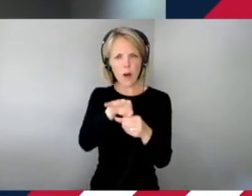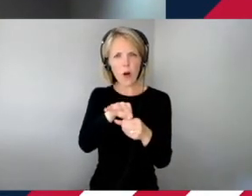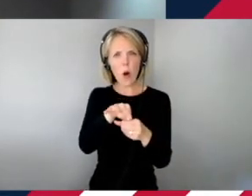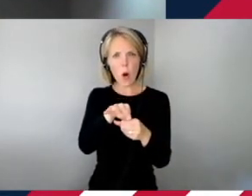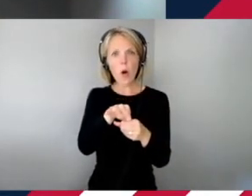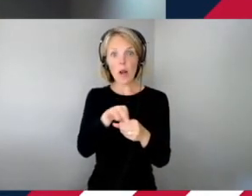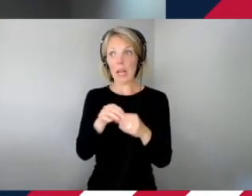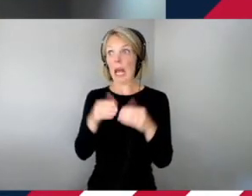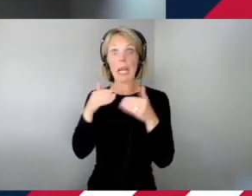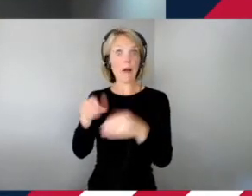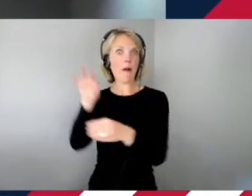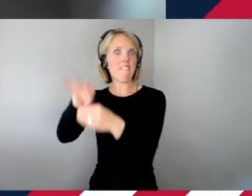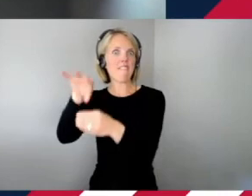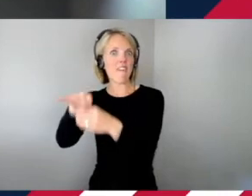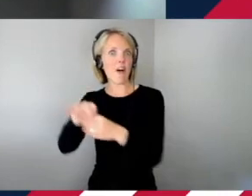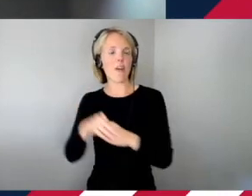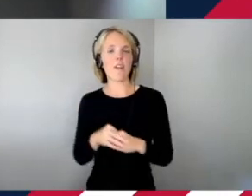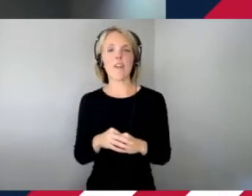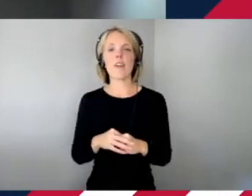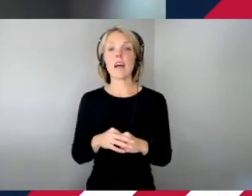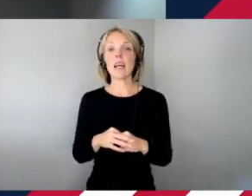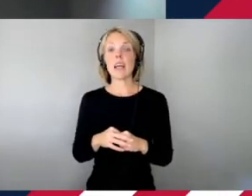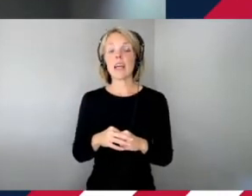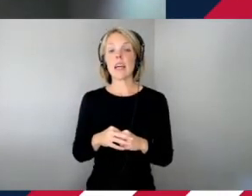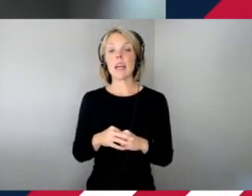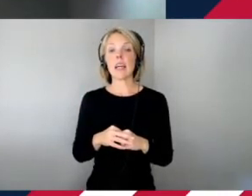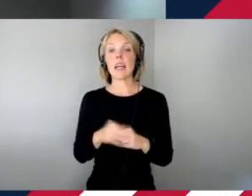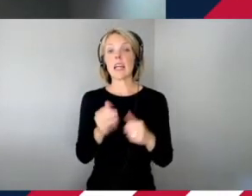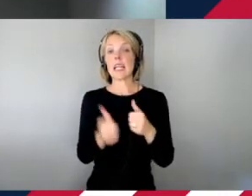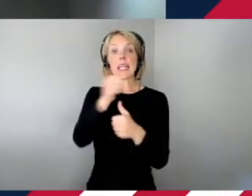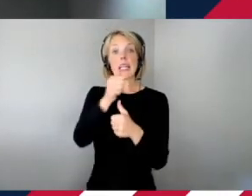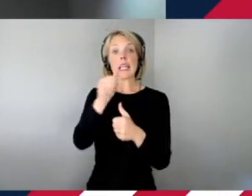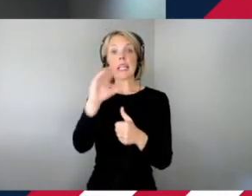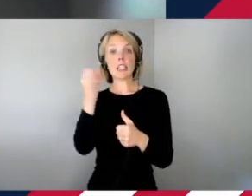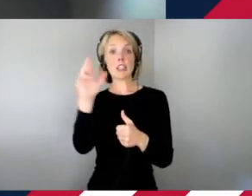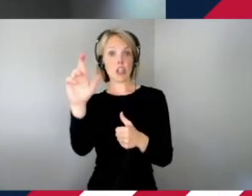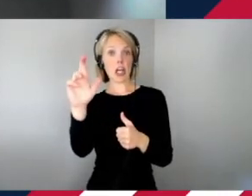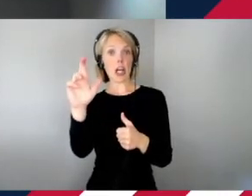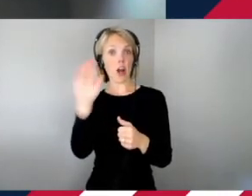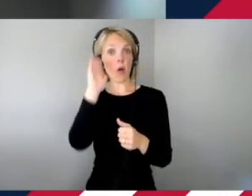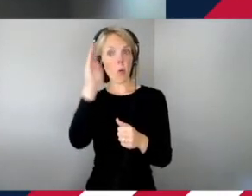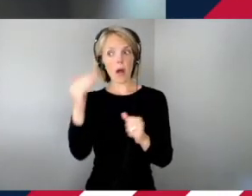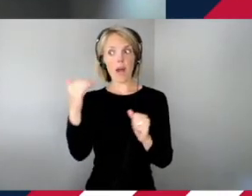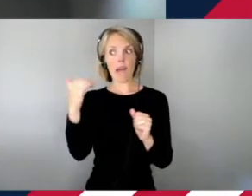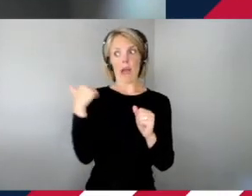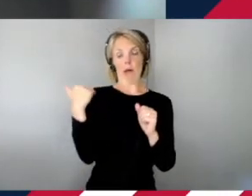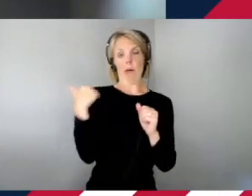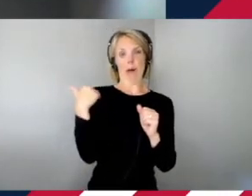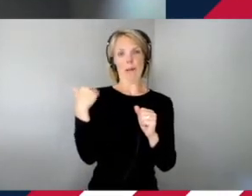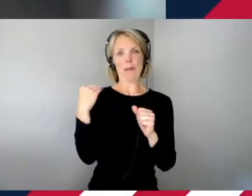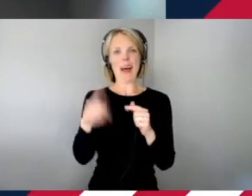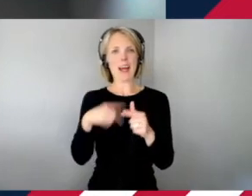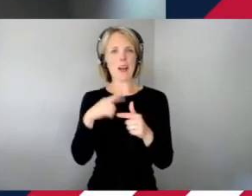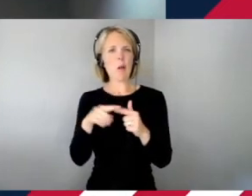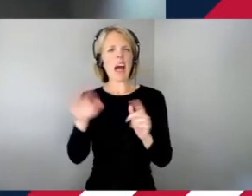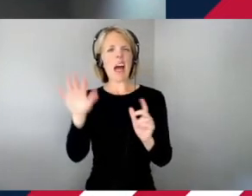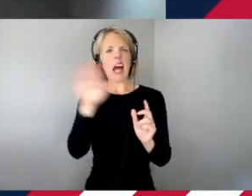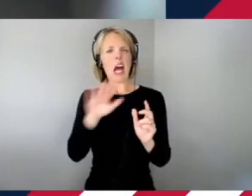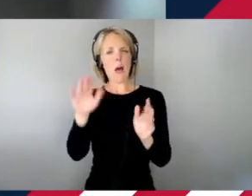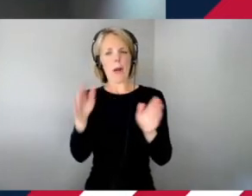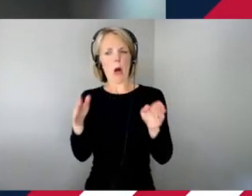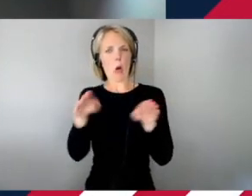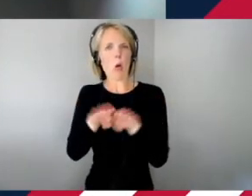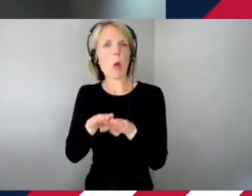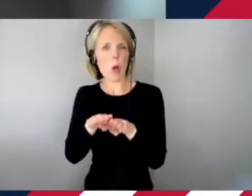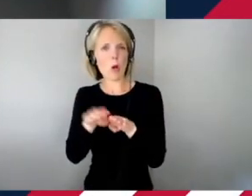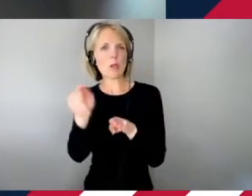vote in. The chairs will remind us when we are about to close the polls, and